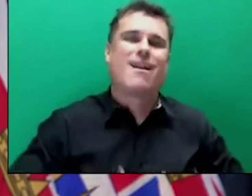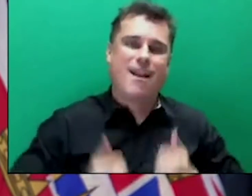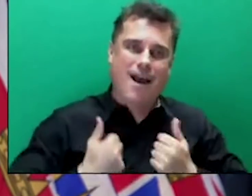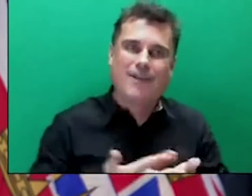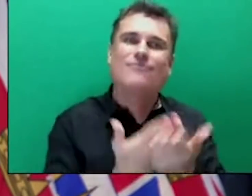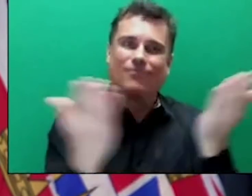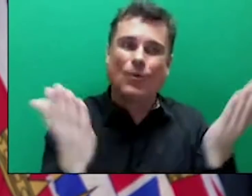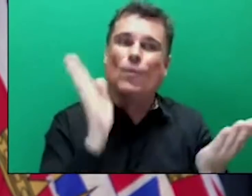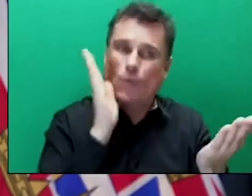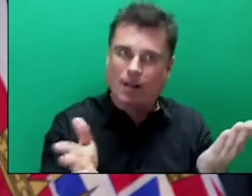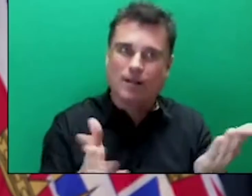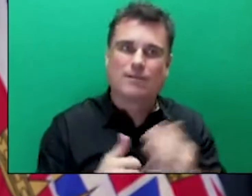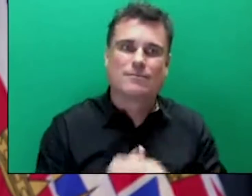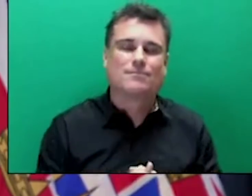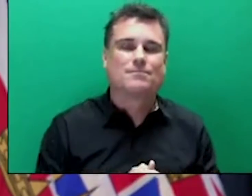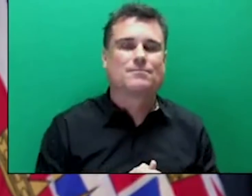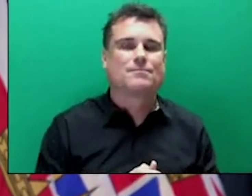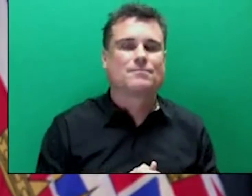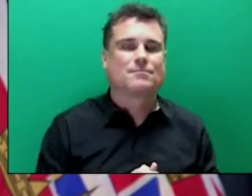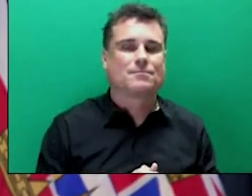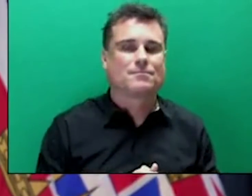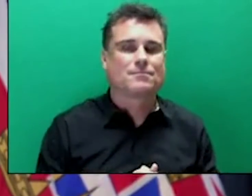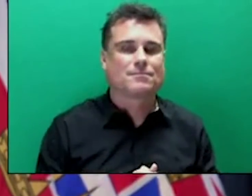to do a supplementary question. Oh.